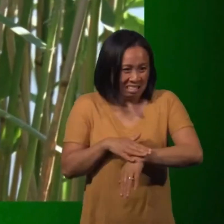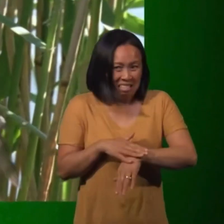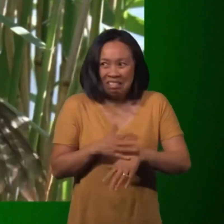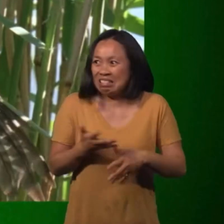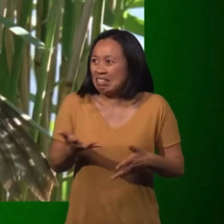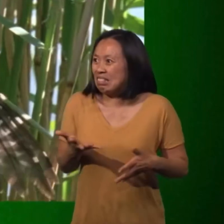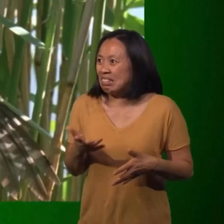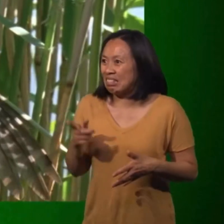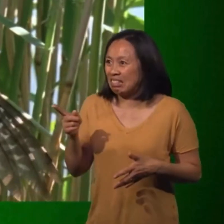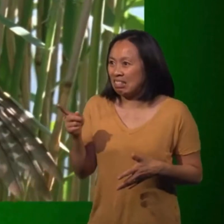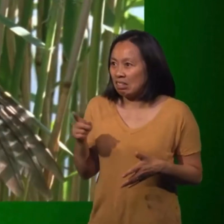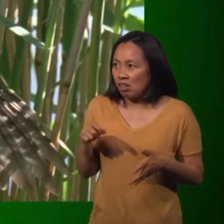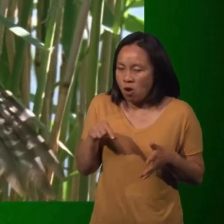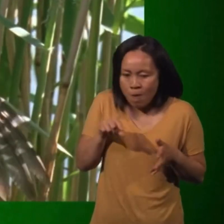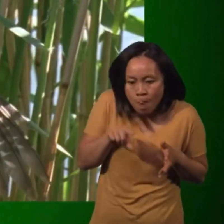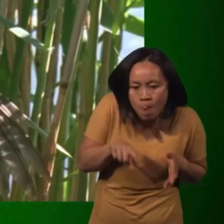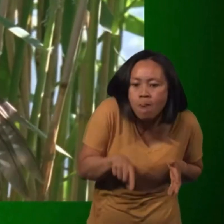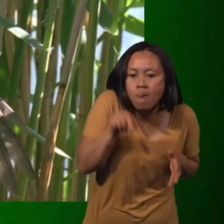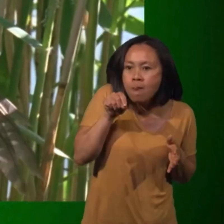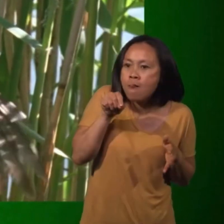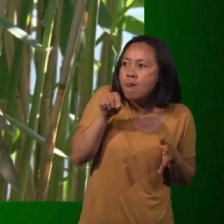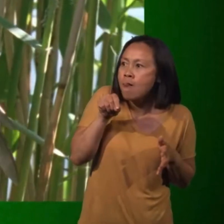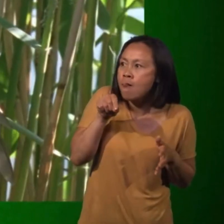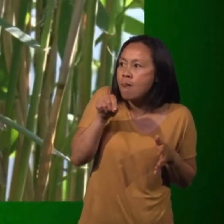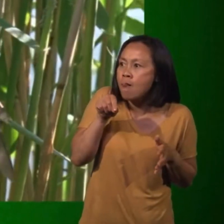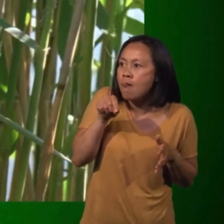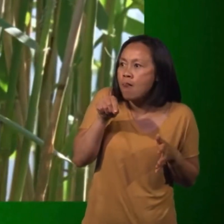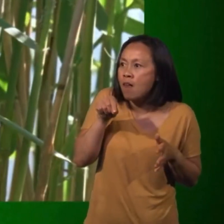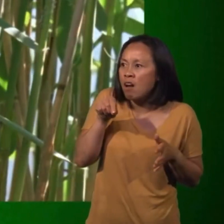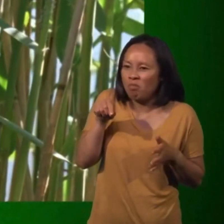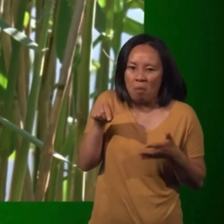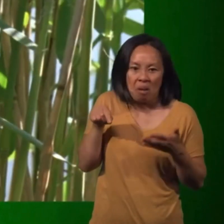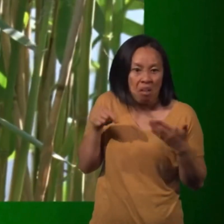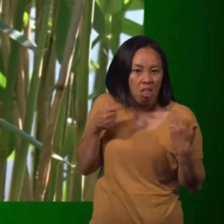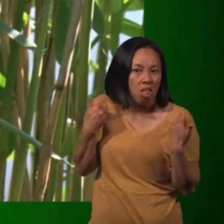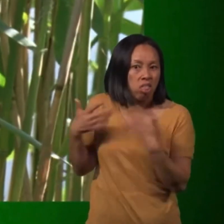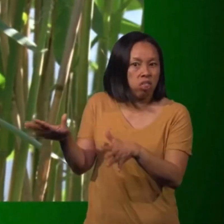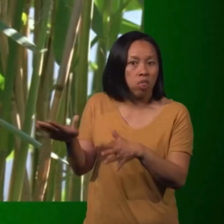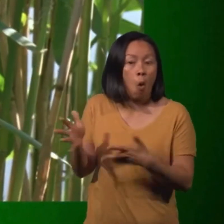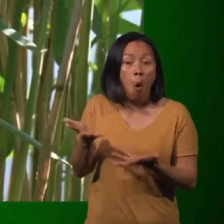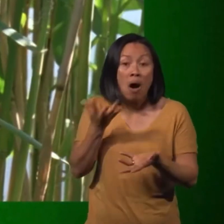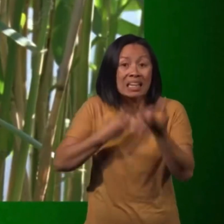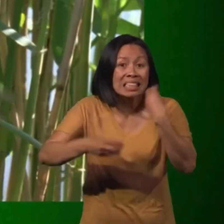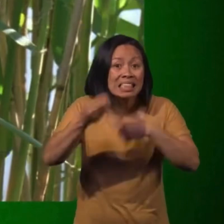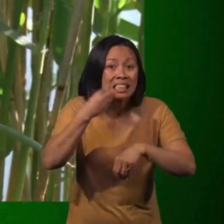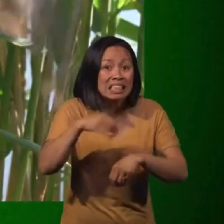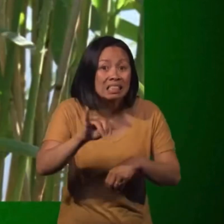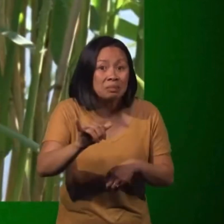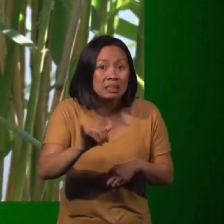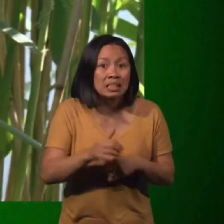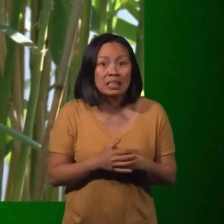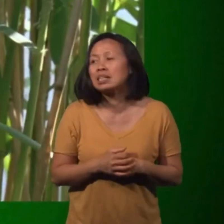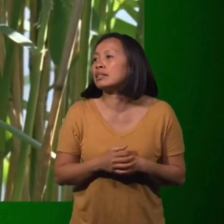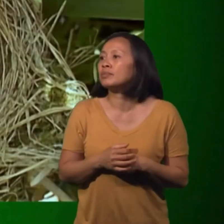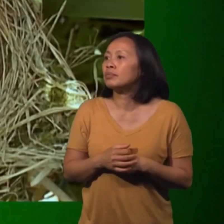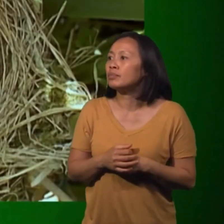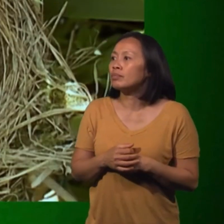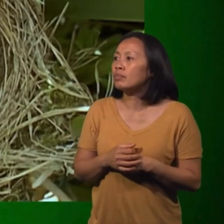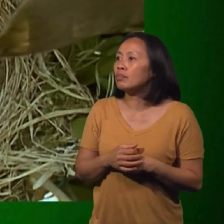warbler's eggs, which it may discard or eat. And look, this is it, actually laying the egg into the